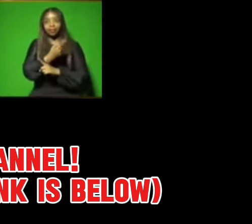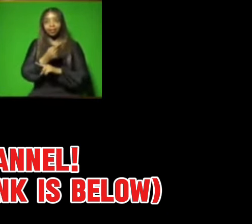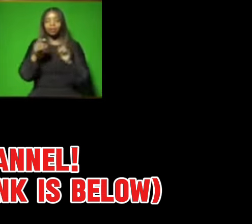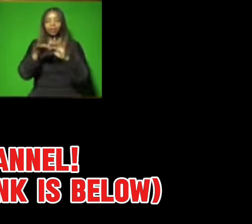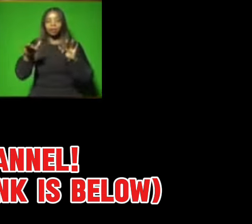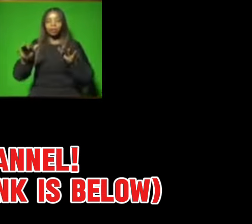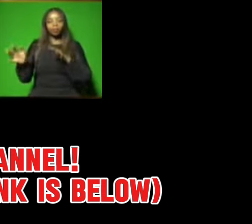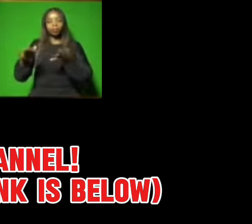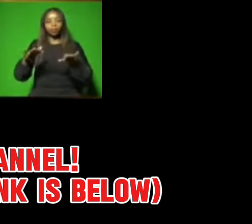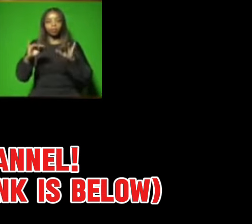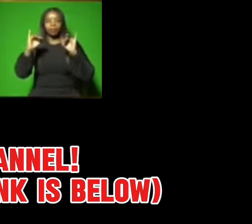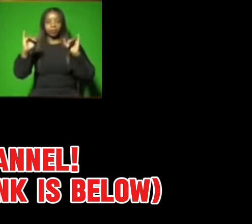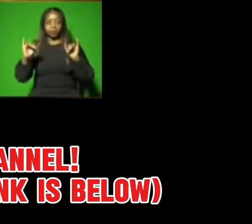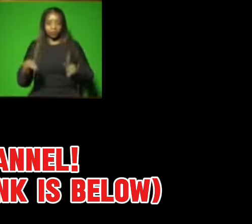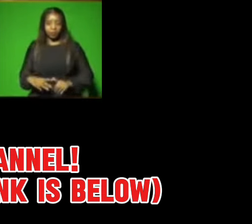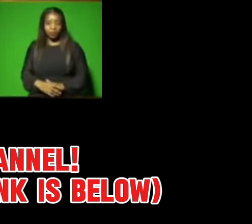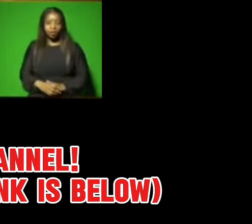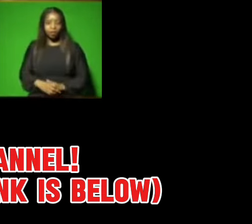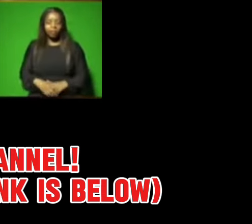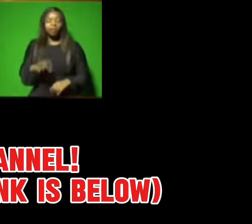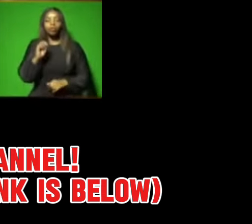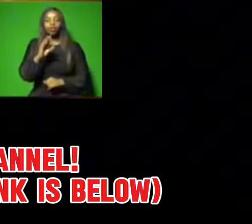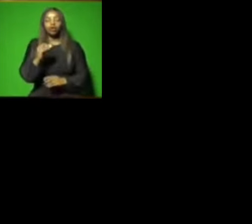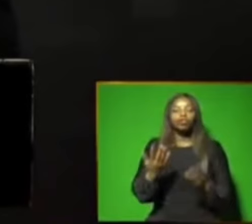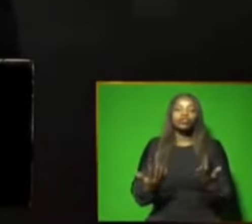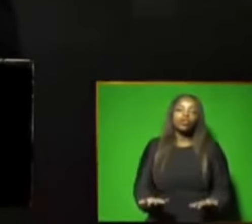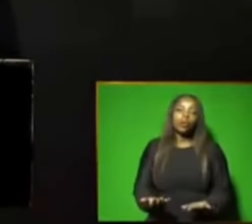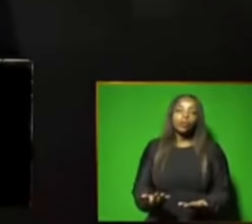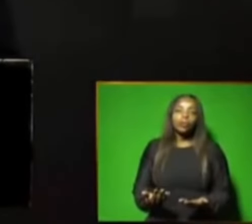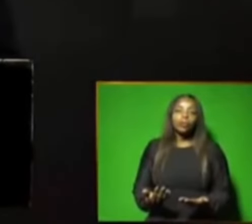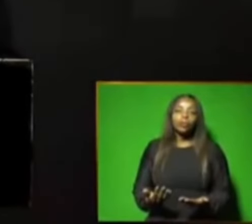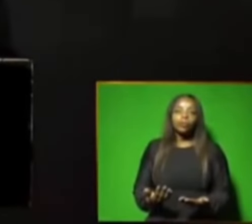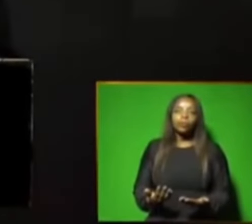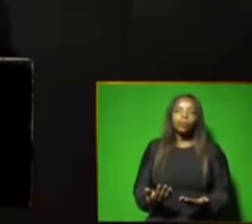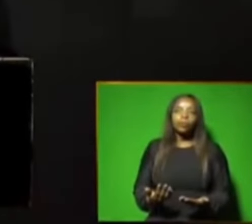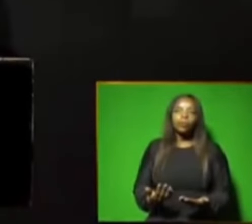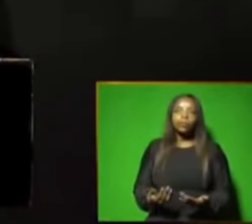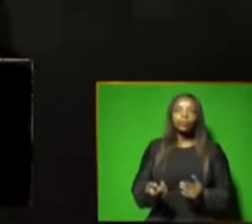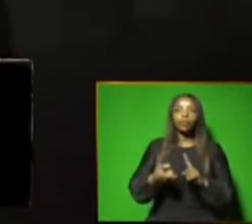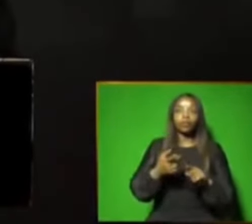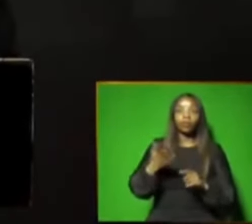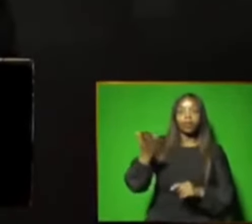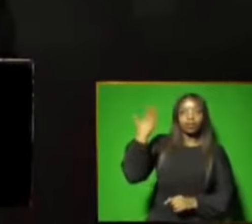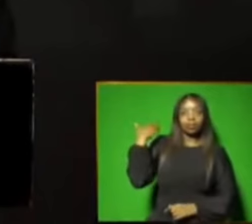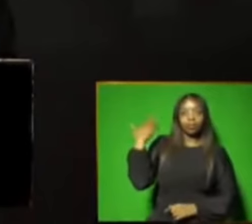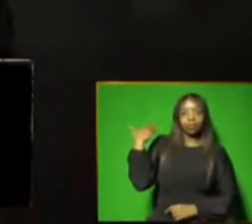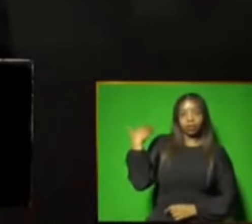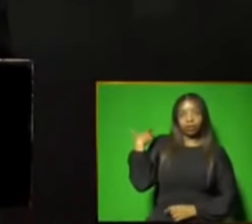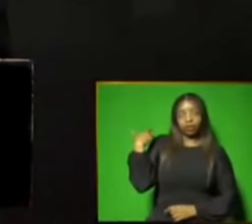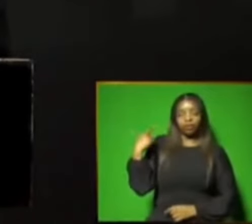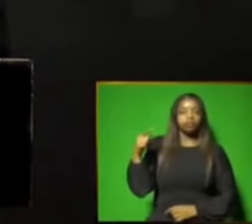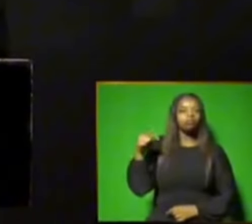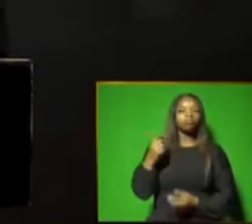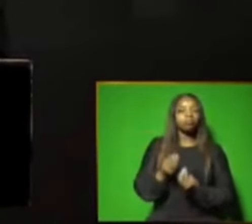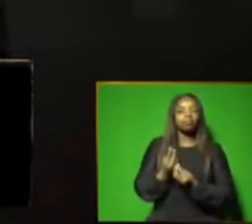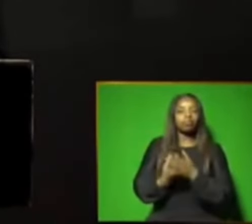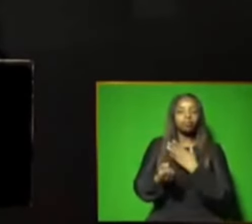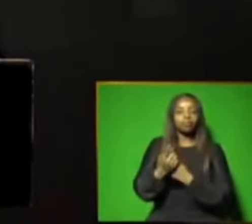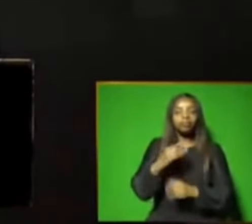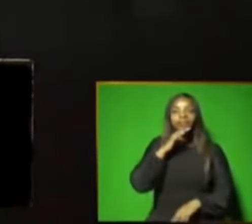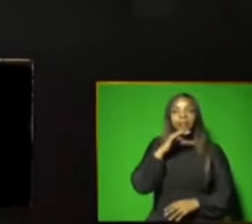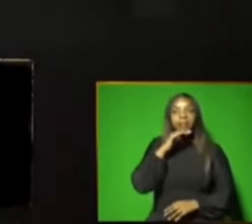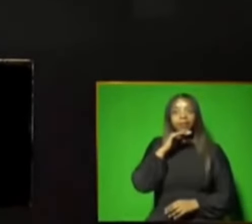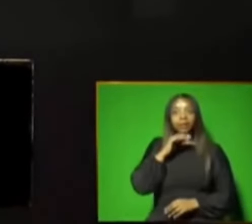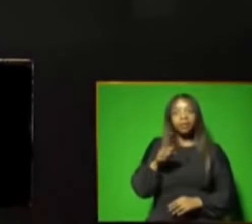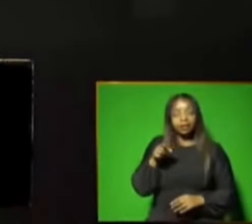so kha ri dzule fhasi nne na iwe ri ambe zwavhuḓi nga uri holu lushaka